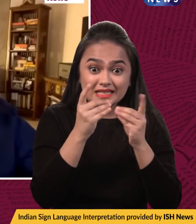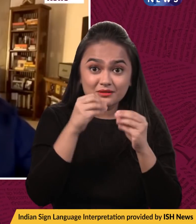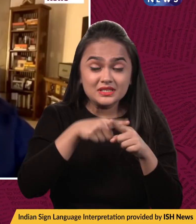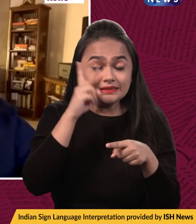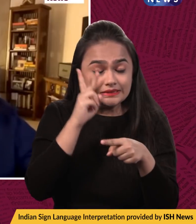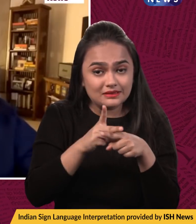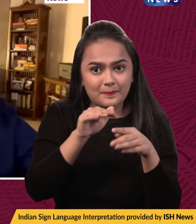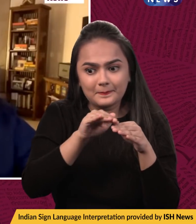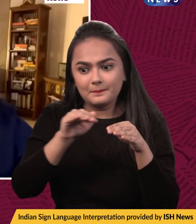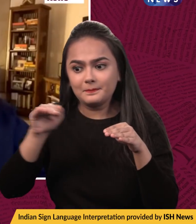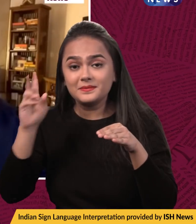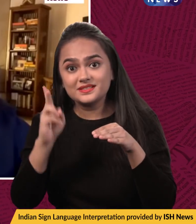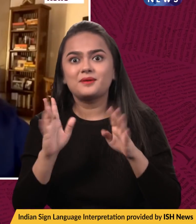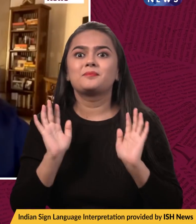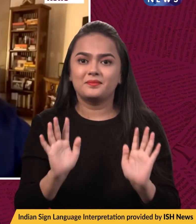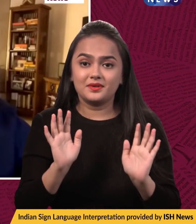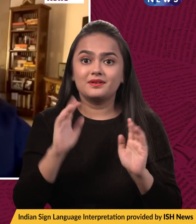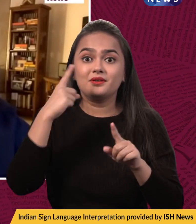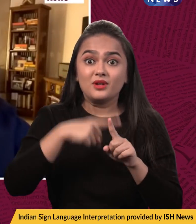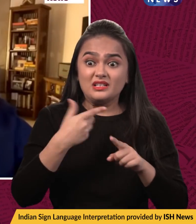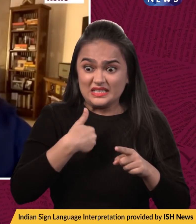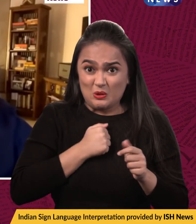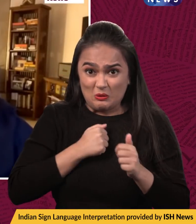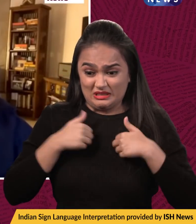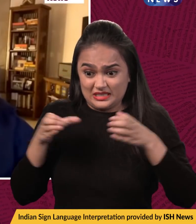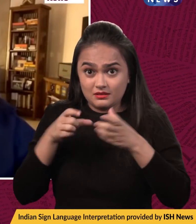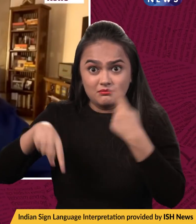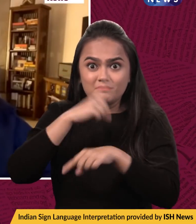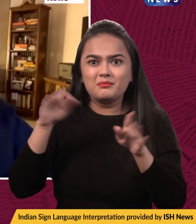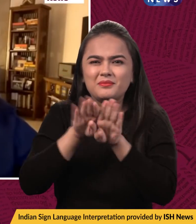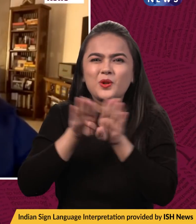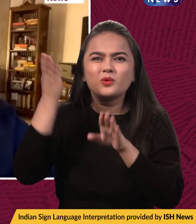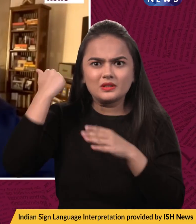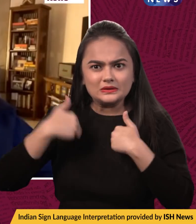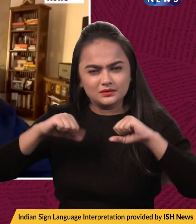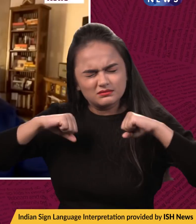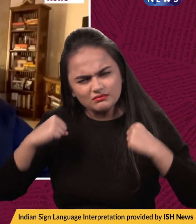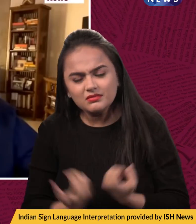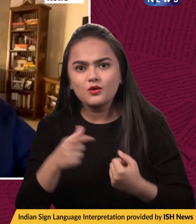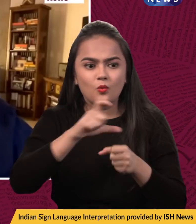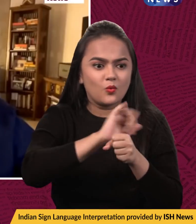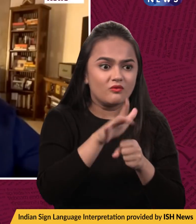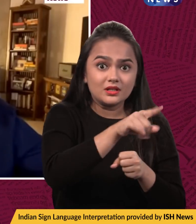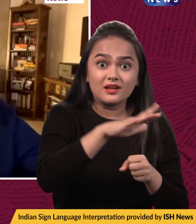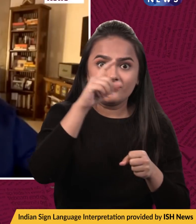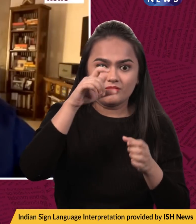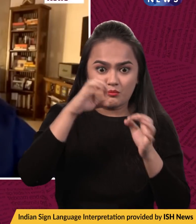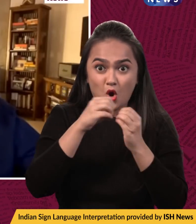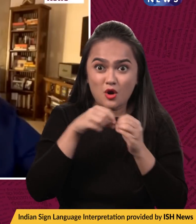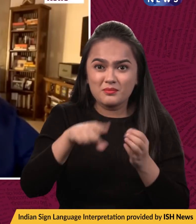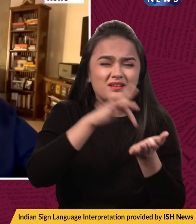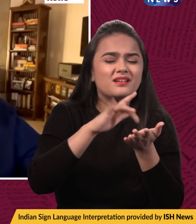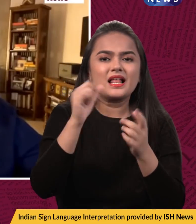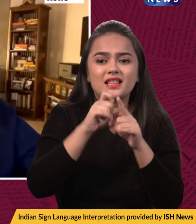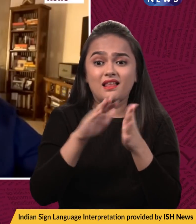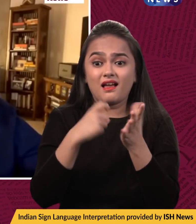numbers remain steady. My team and I worked through the lockdown and the COVID onslaught in the city of Mumbai